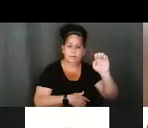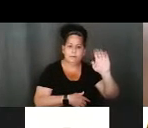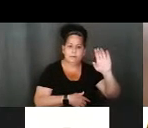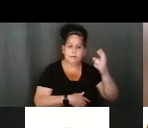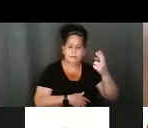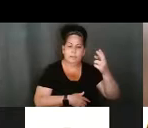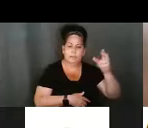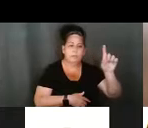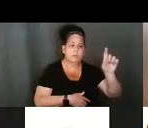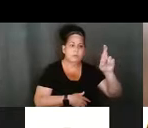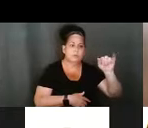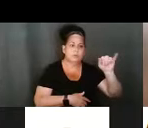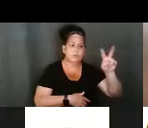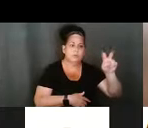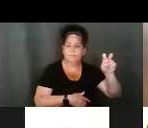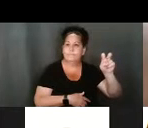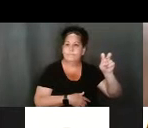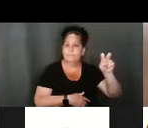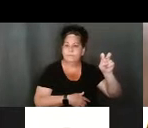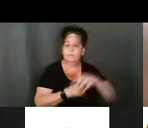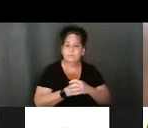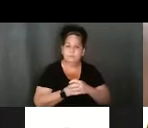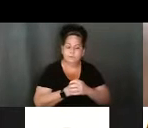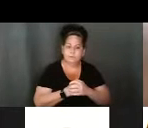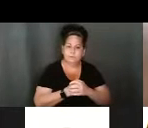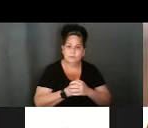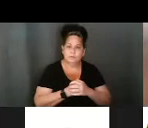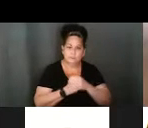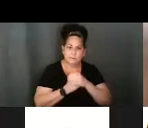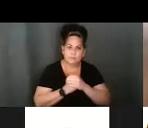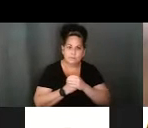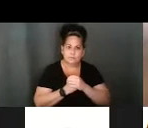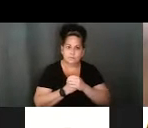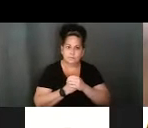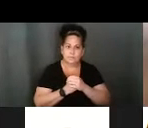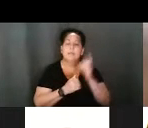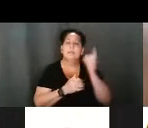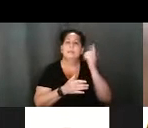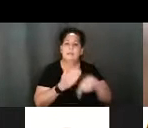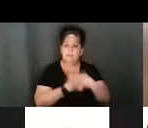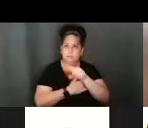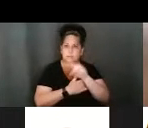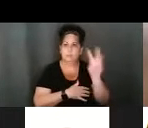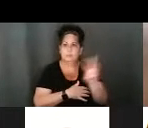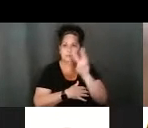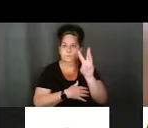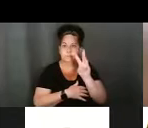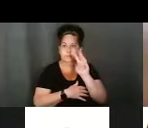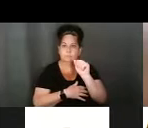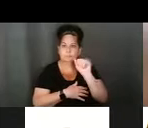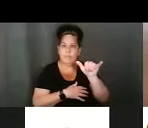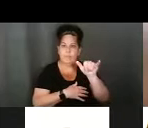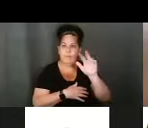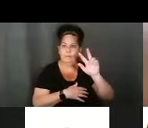please correct me if that information is not correct, but it's next Wednesday, May the 5th